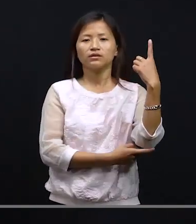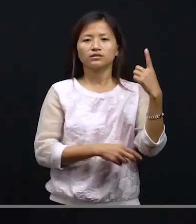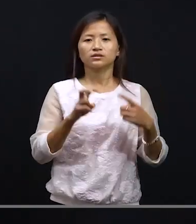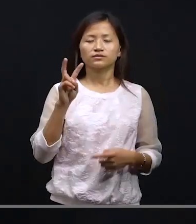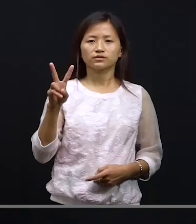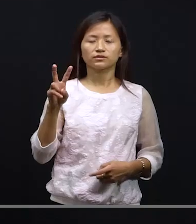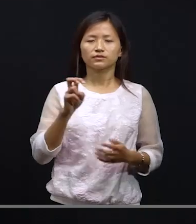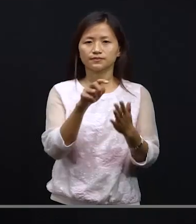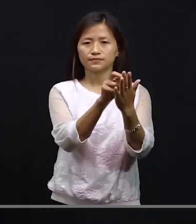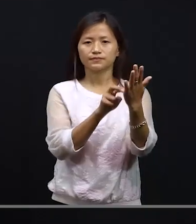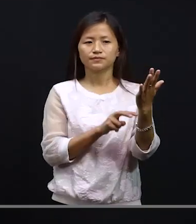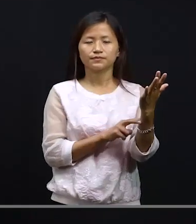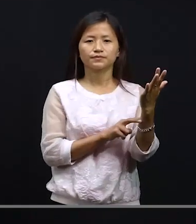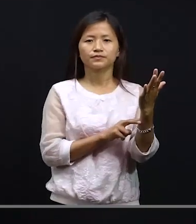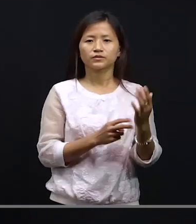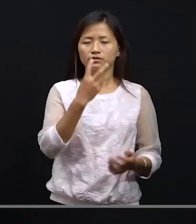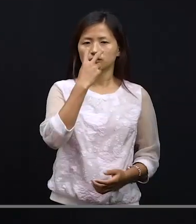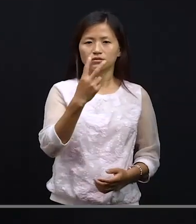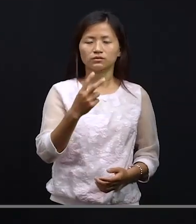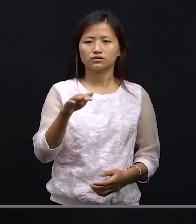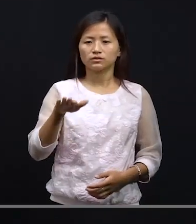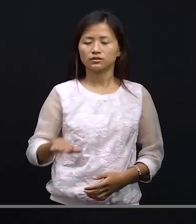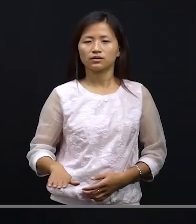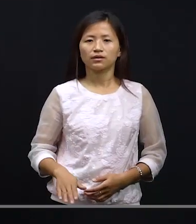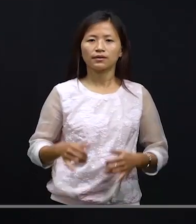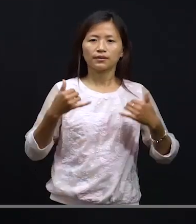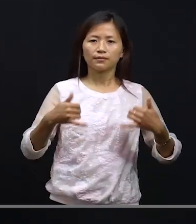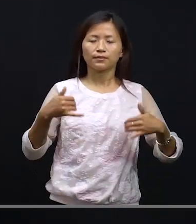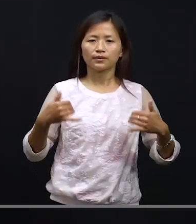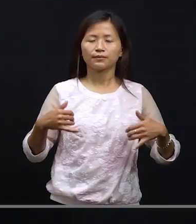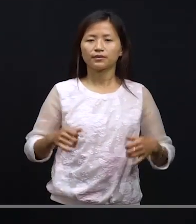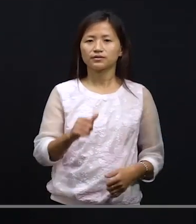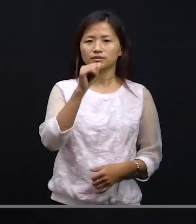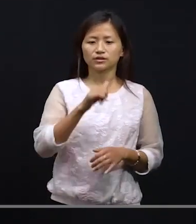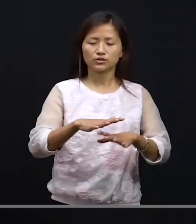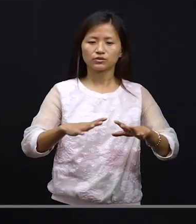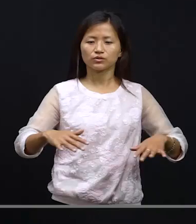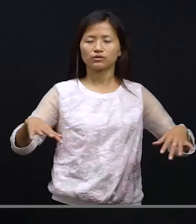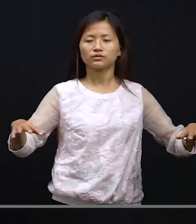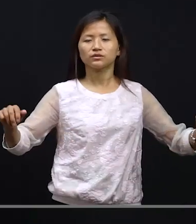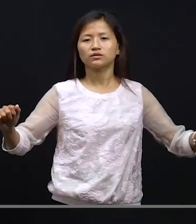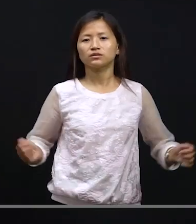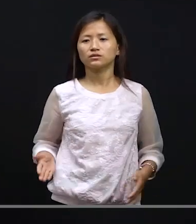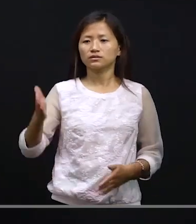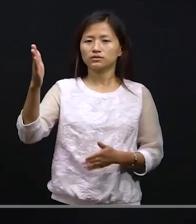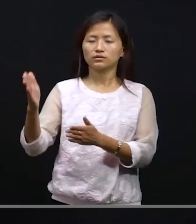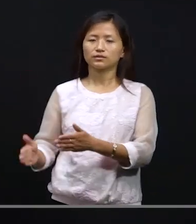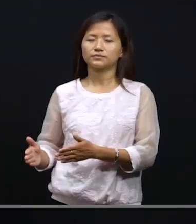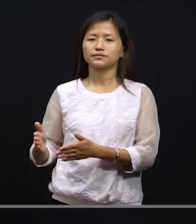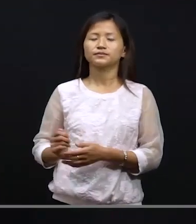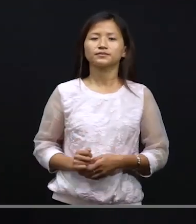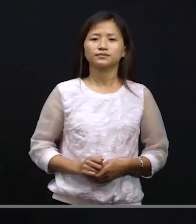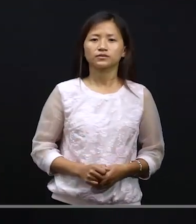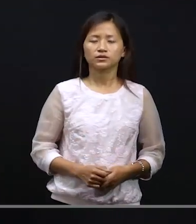see that he went and saw a child playing by the seashore, and he found out that the little child was